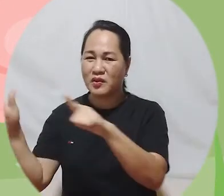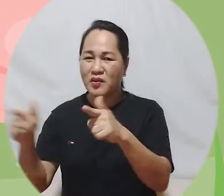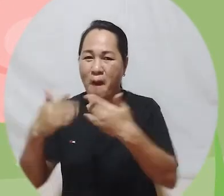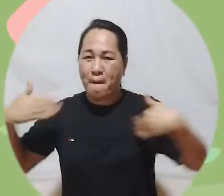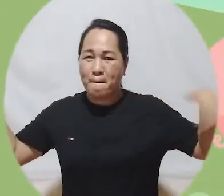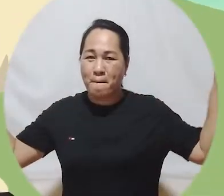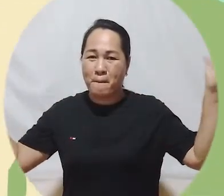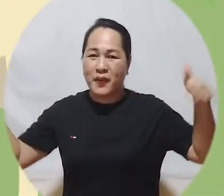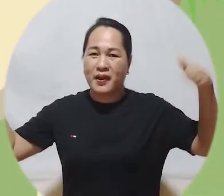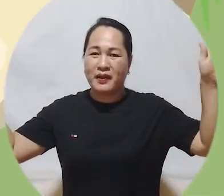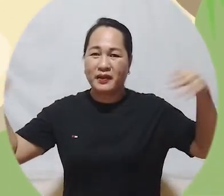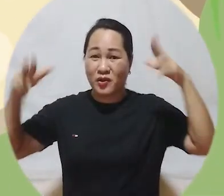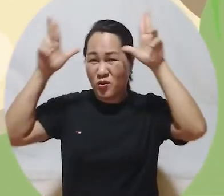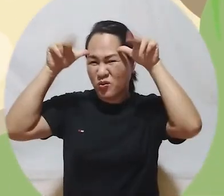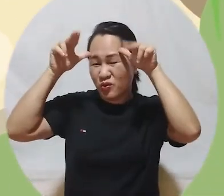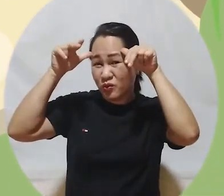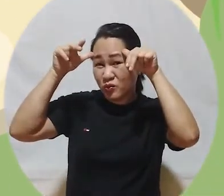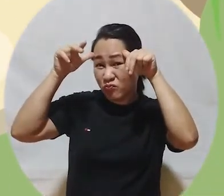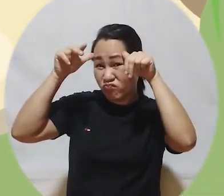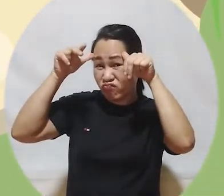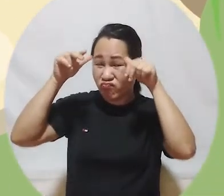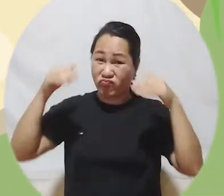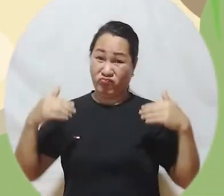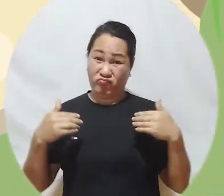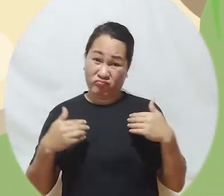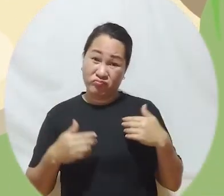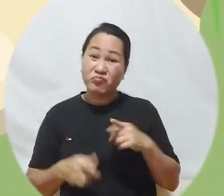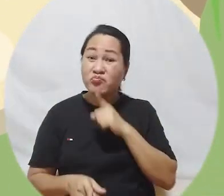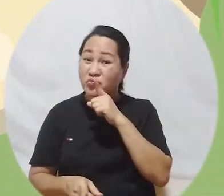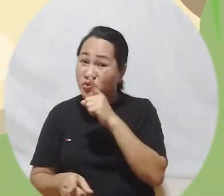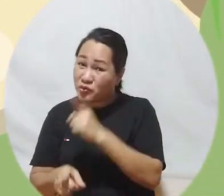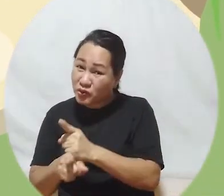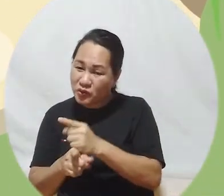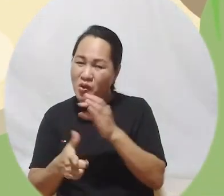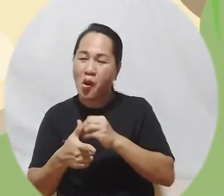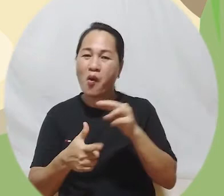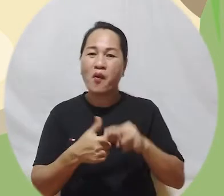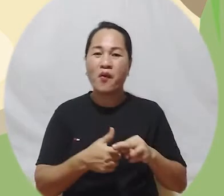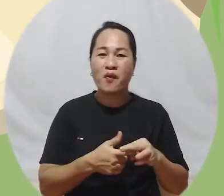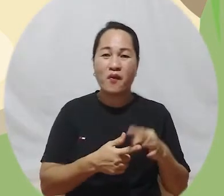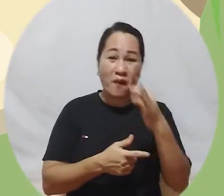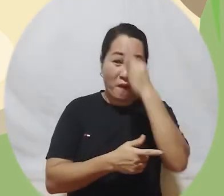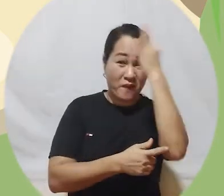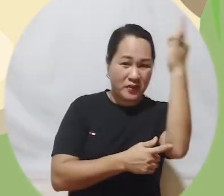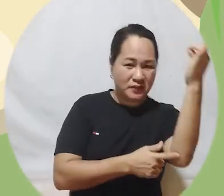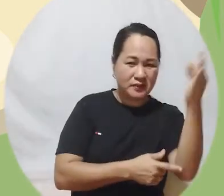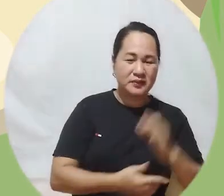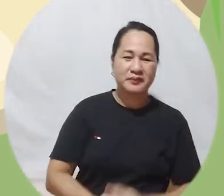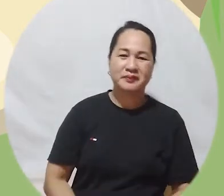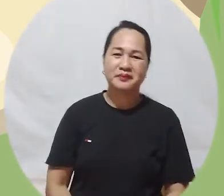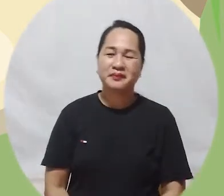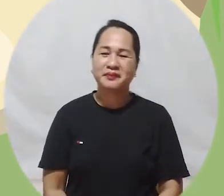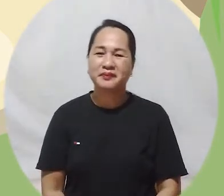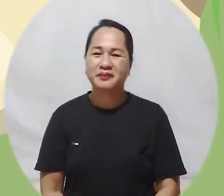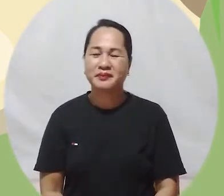Look at the flying horse. Is this animal a real or a fantasy one?